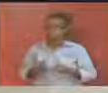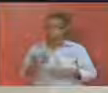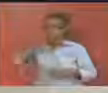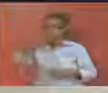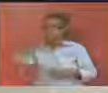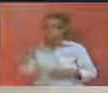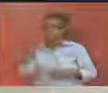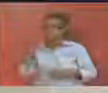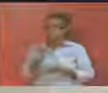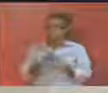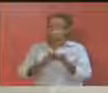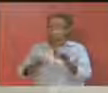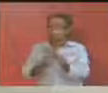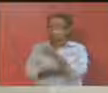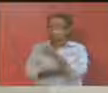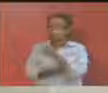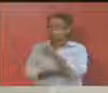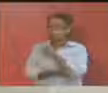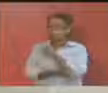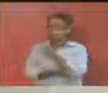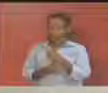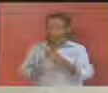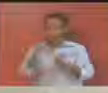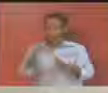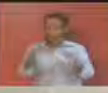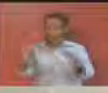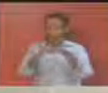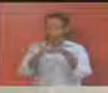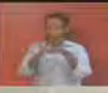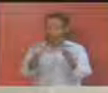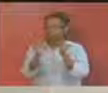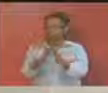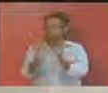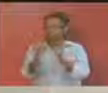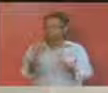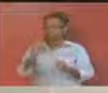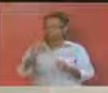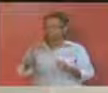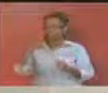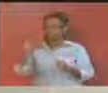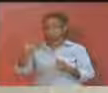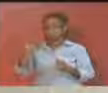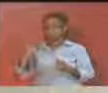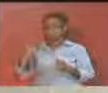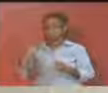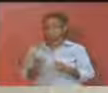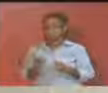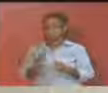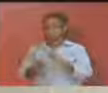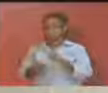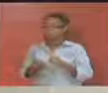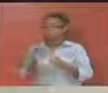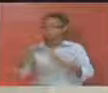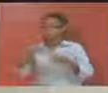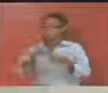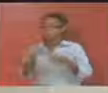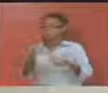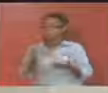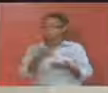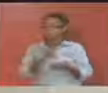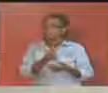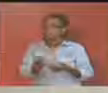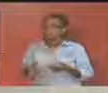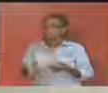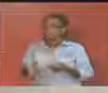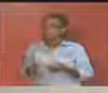access. It talks about a guaranteed instrument aimed at improving the terms and conditions on which vaccines are delivered. Now,